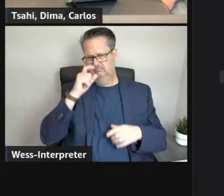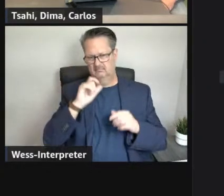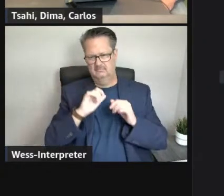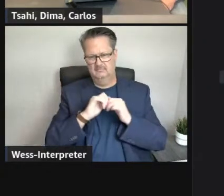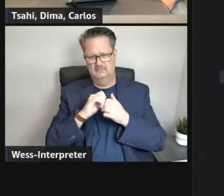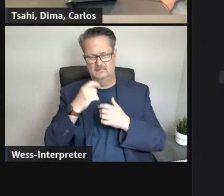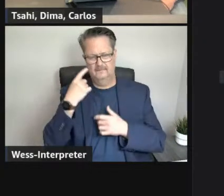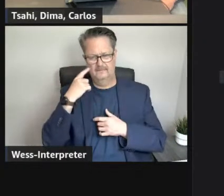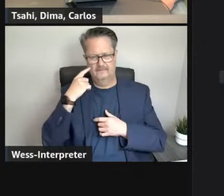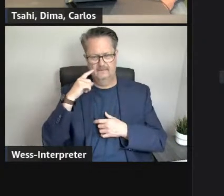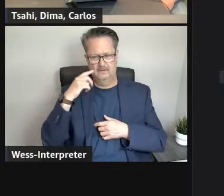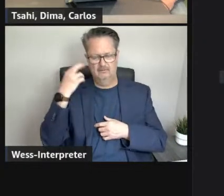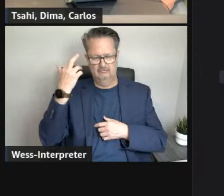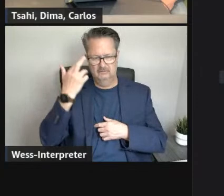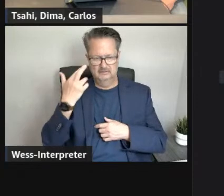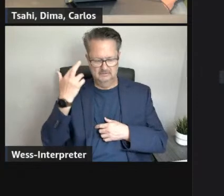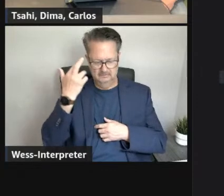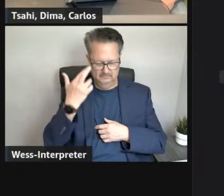for that?